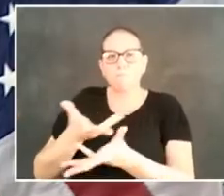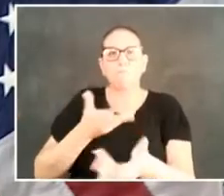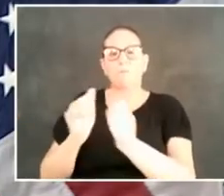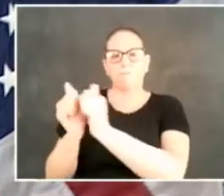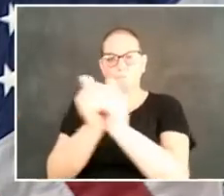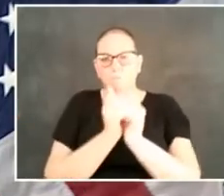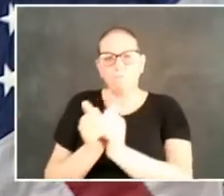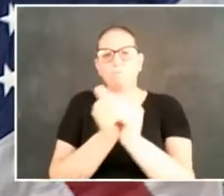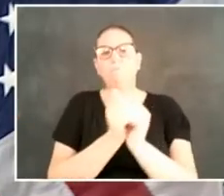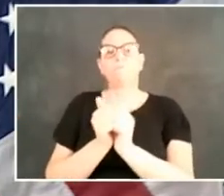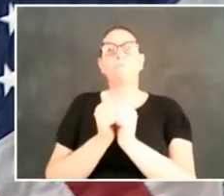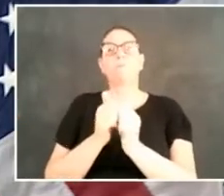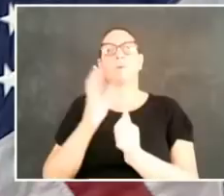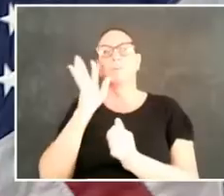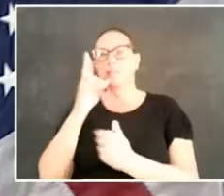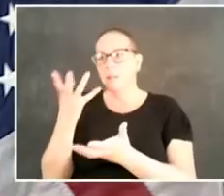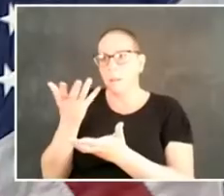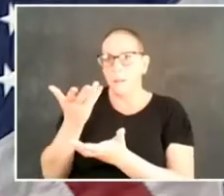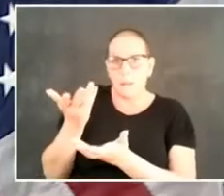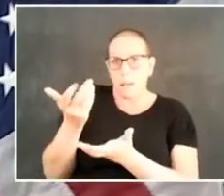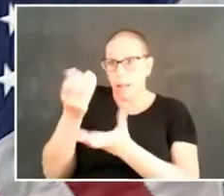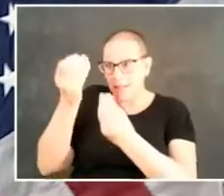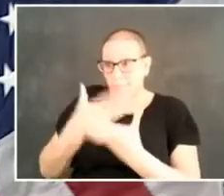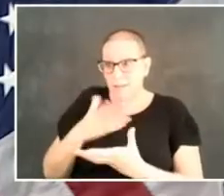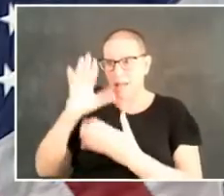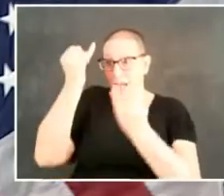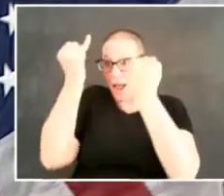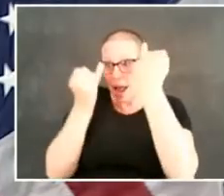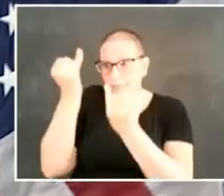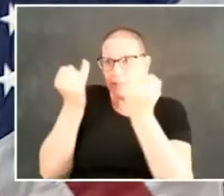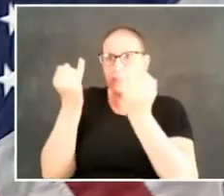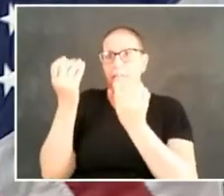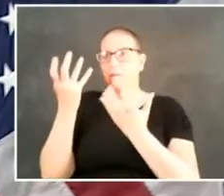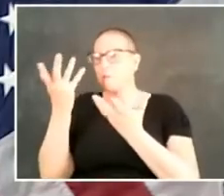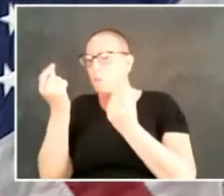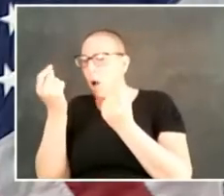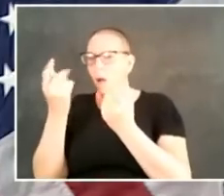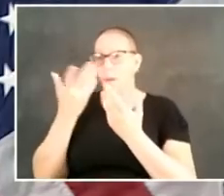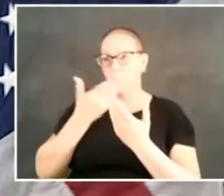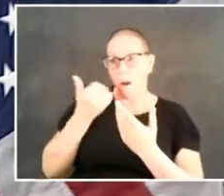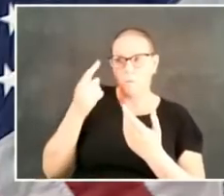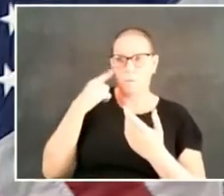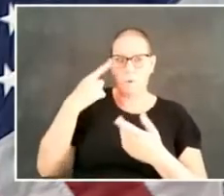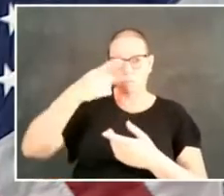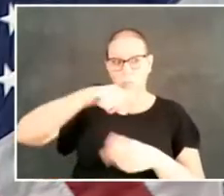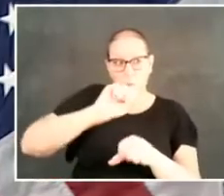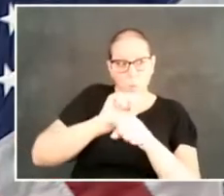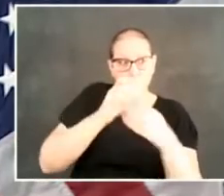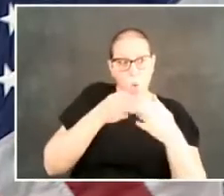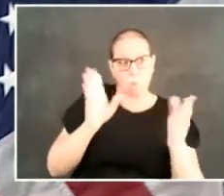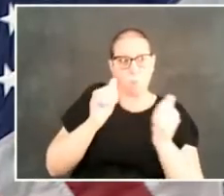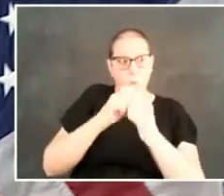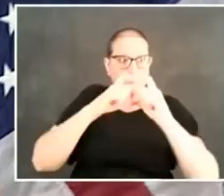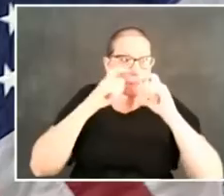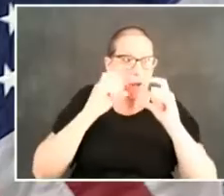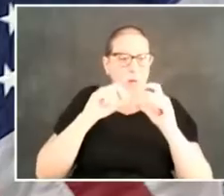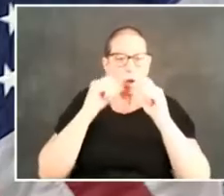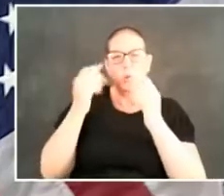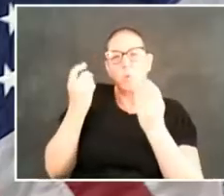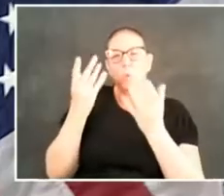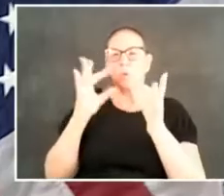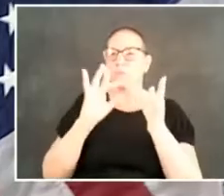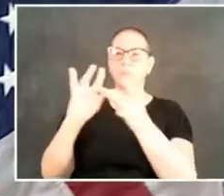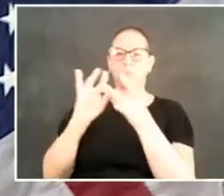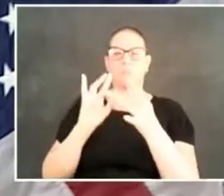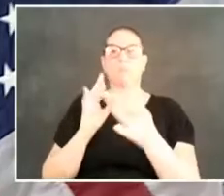them. So all of those will be announced in the course of this coming week. They'll get started immediately, and then